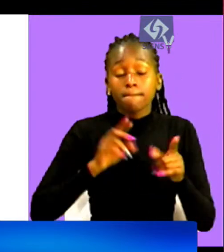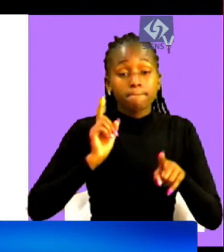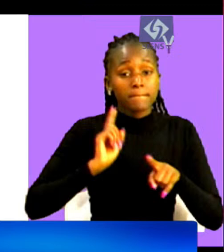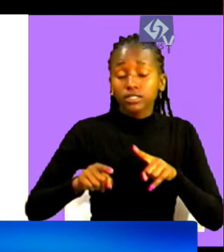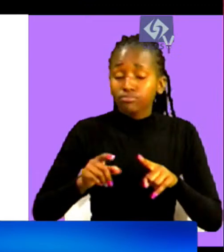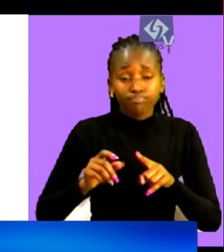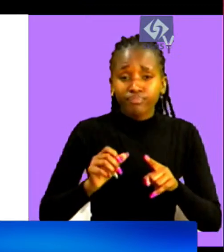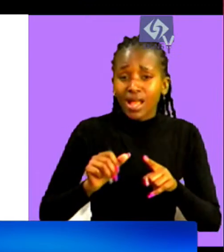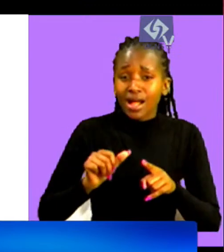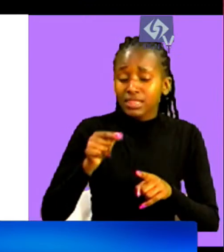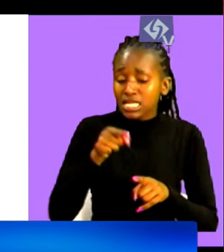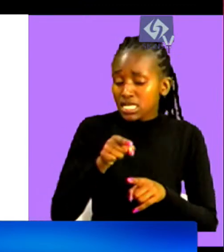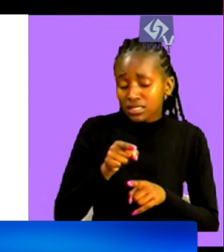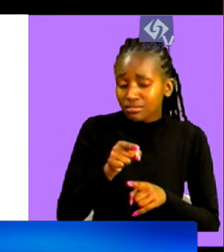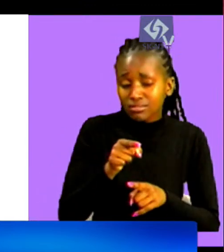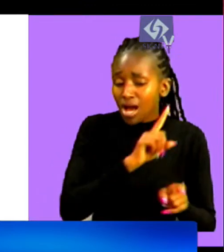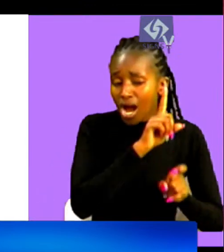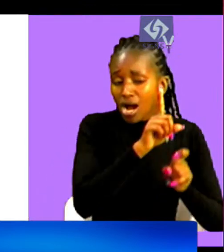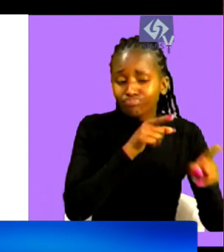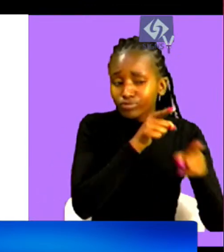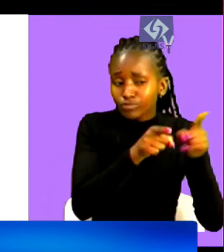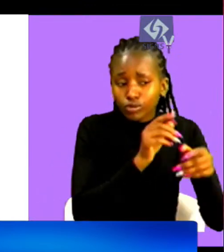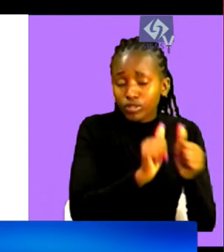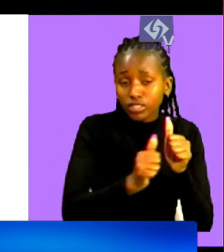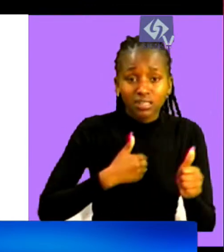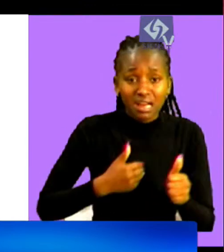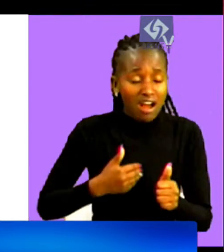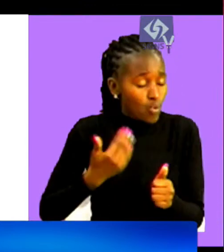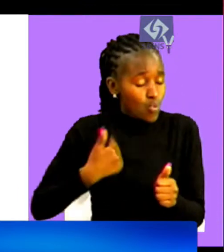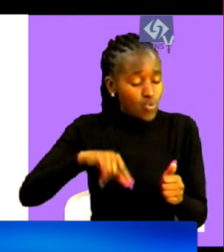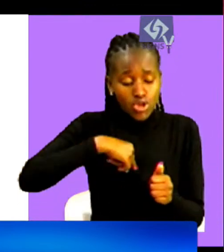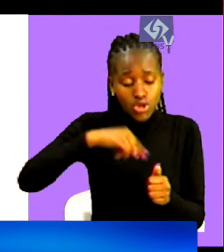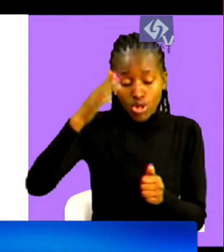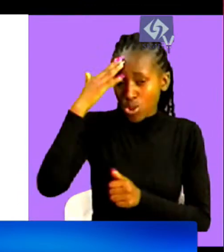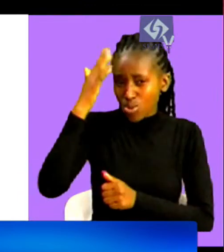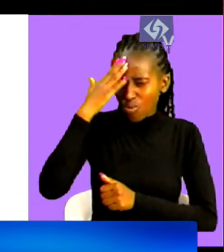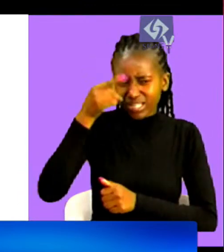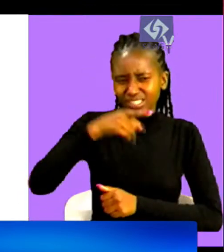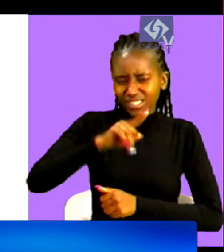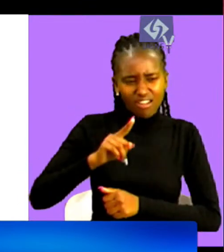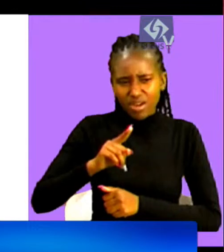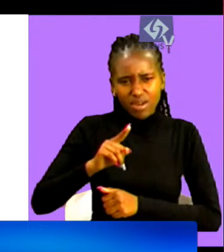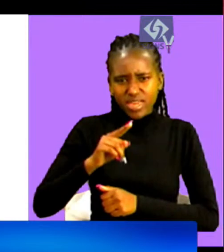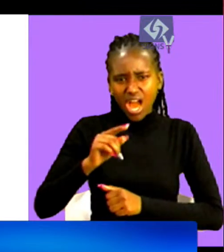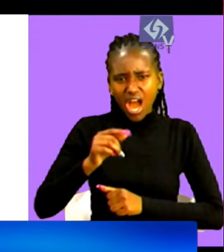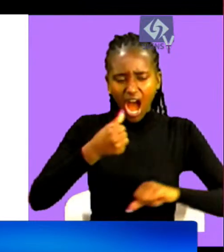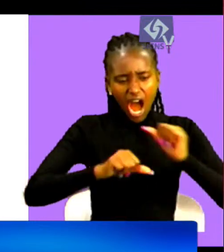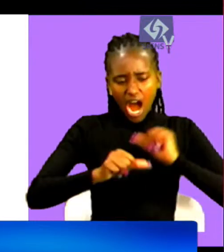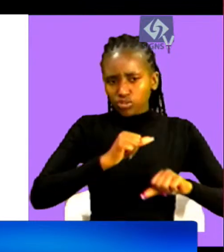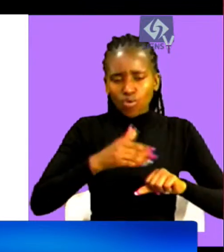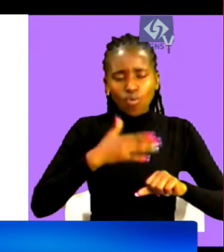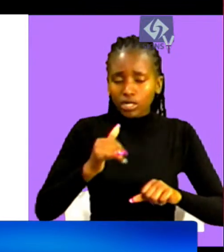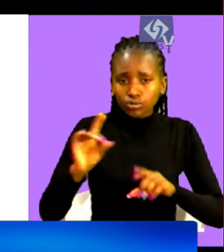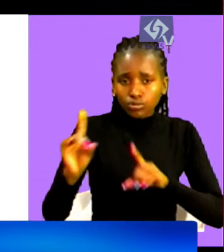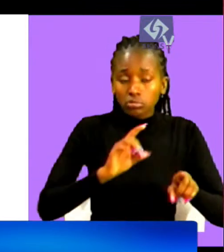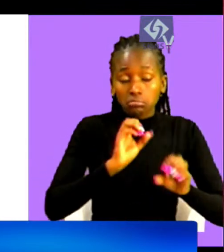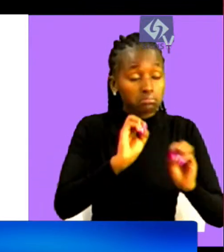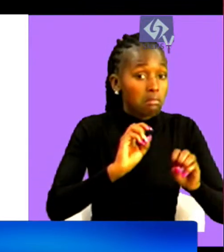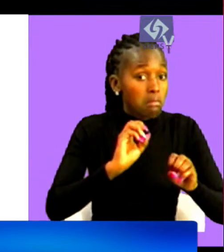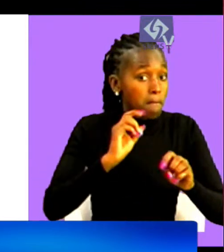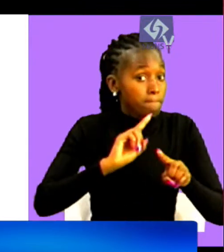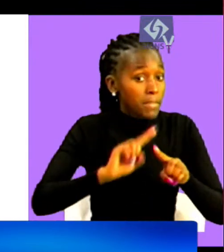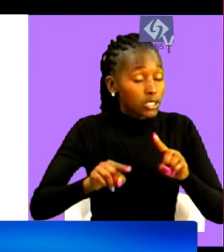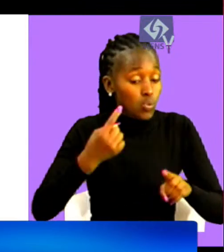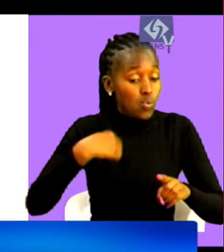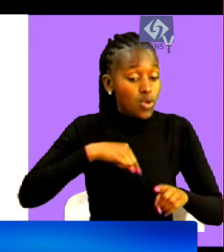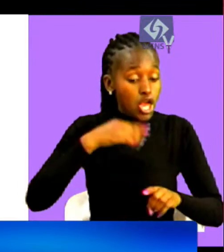have been intentional. This cannot be the case, for once the accused person had been charged,